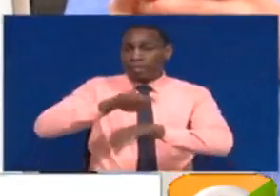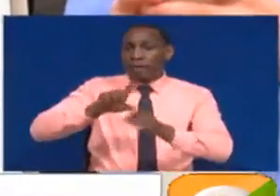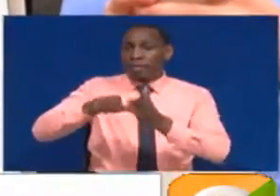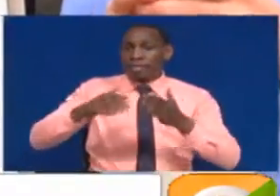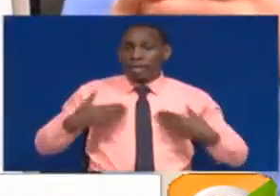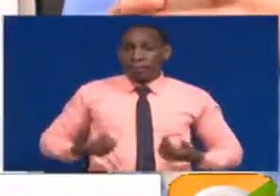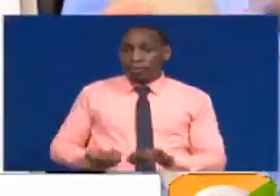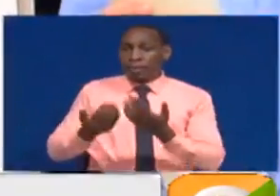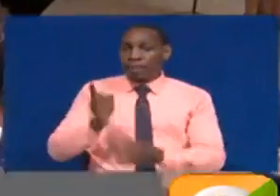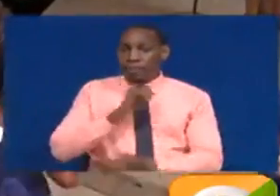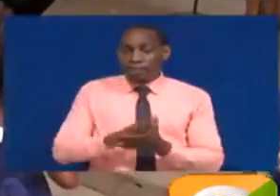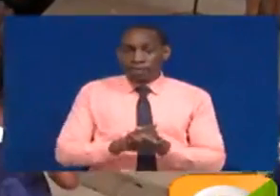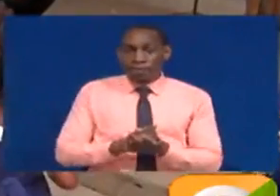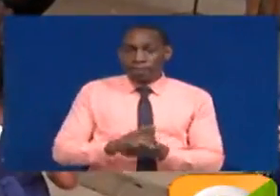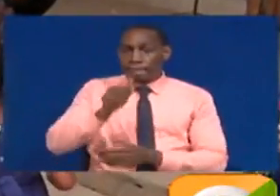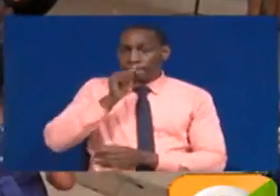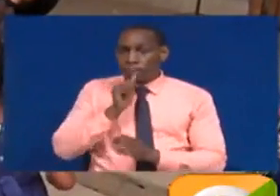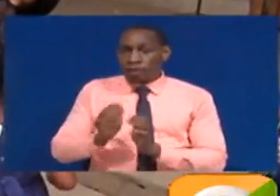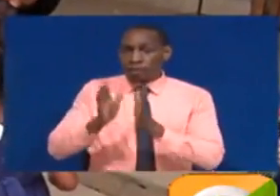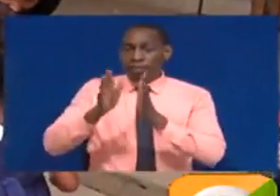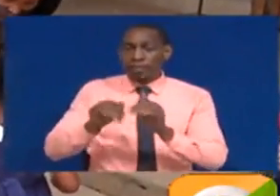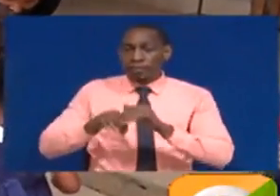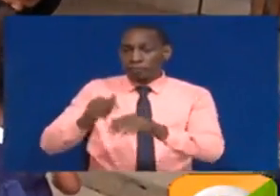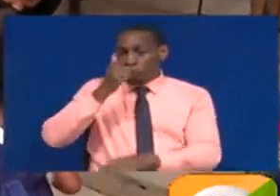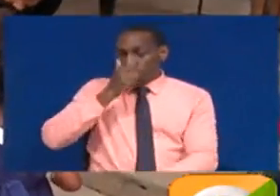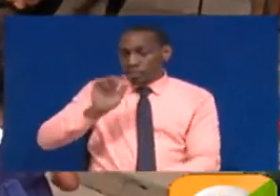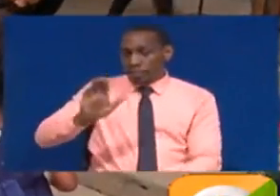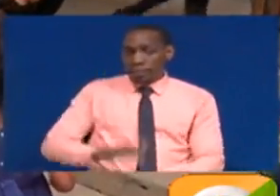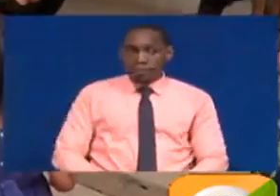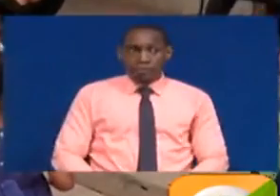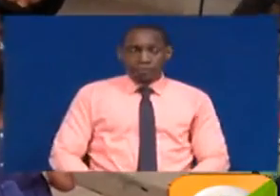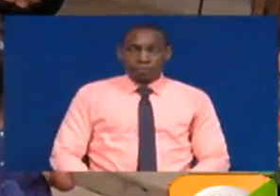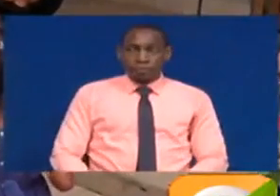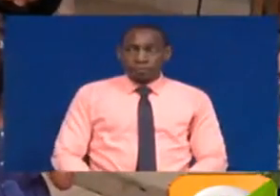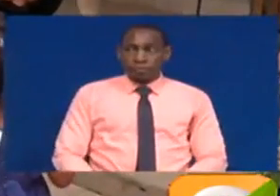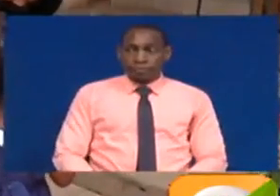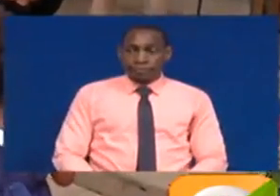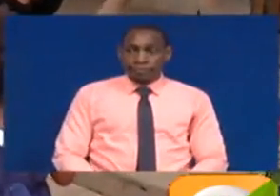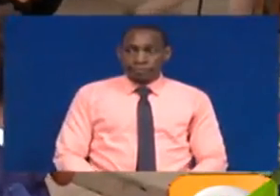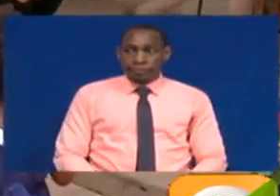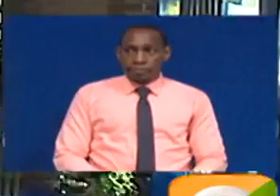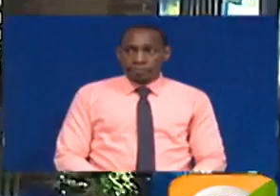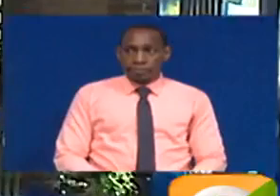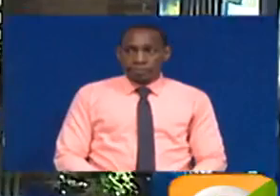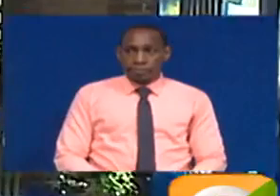he was cremated at a small private ceremony according to his wishes. Alpha Slagat, Citizen TV, Nairobi.